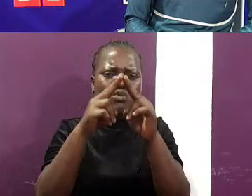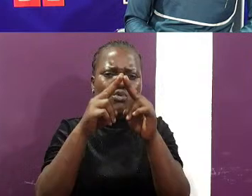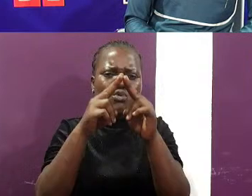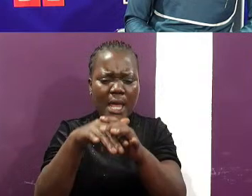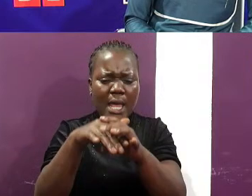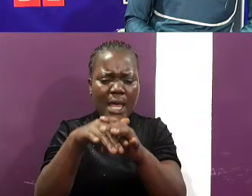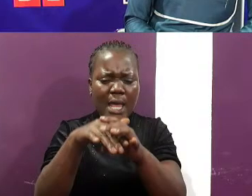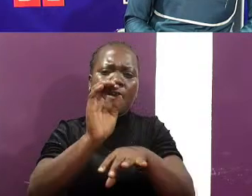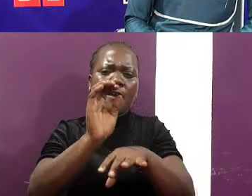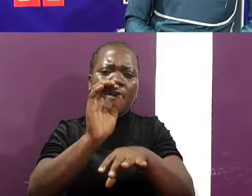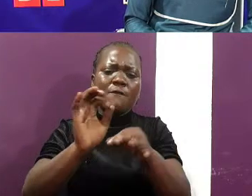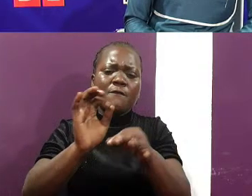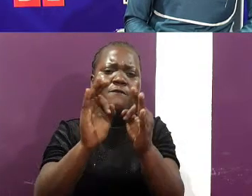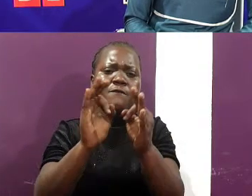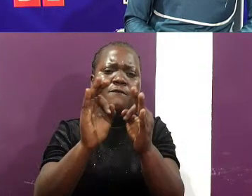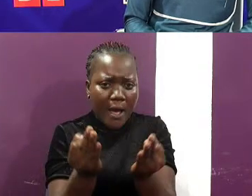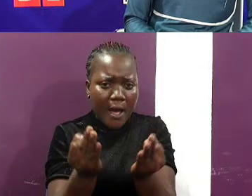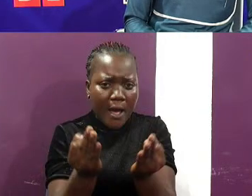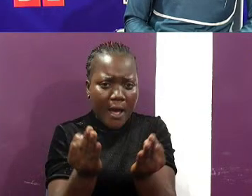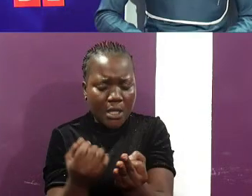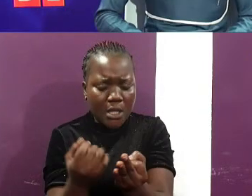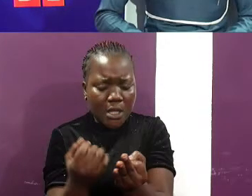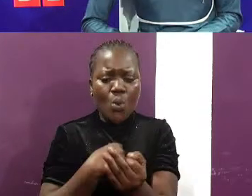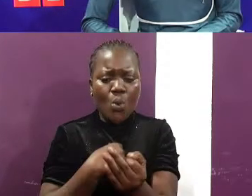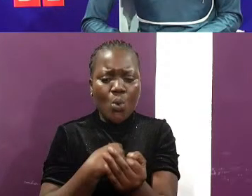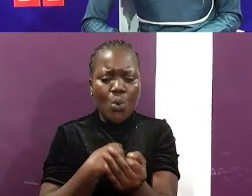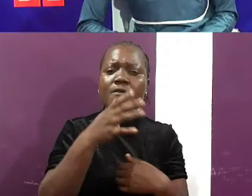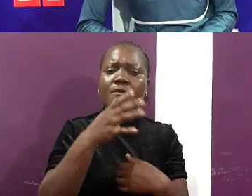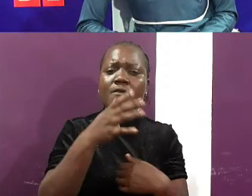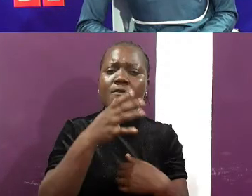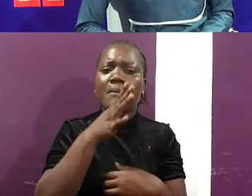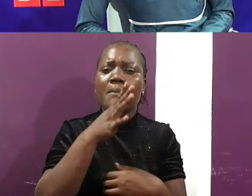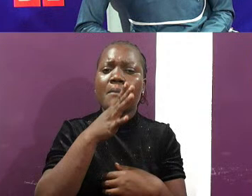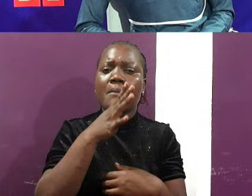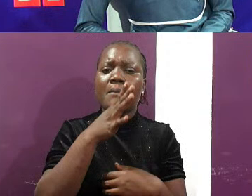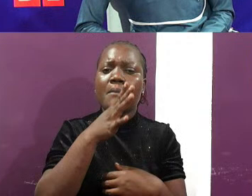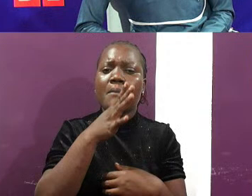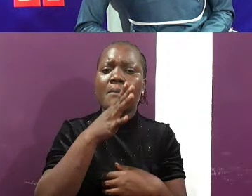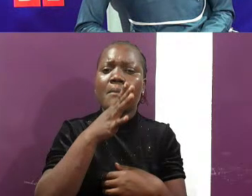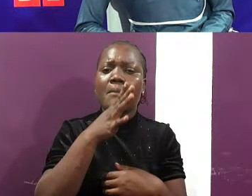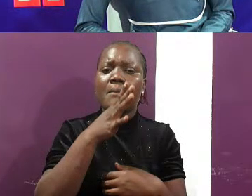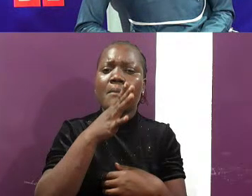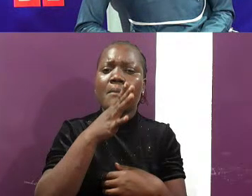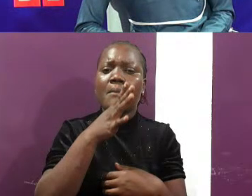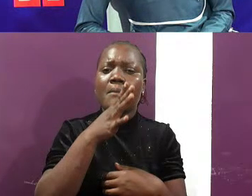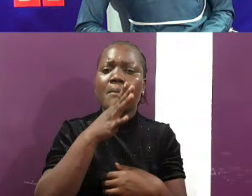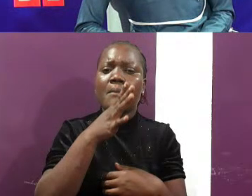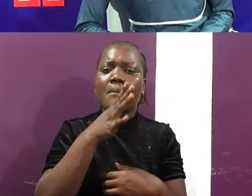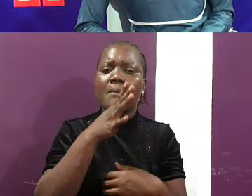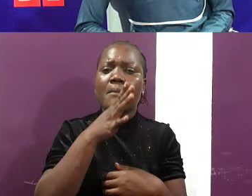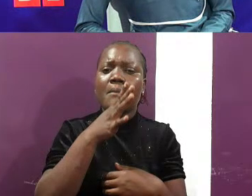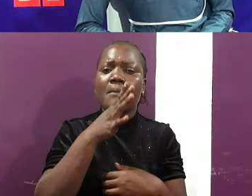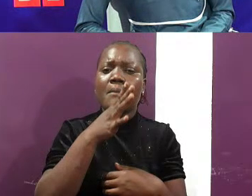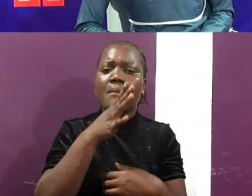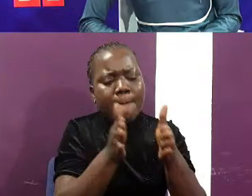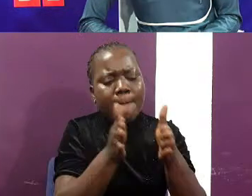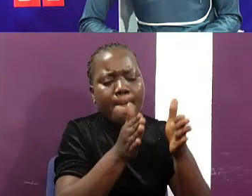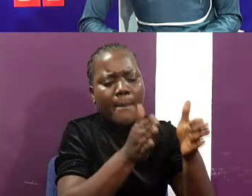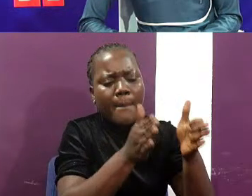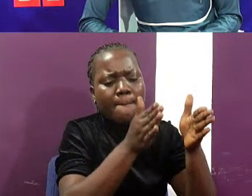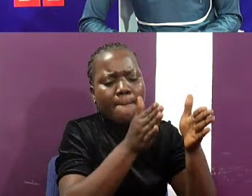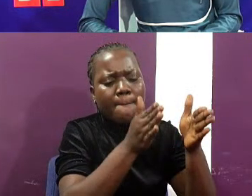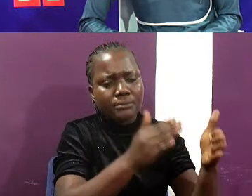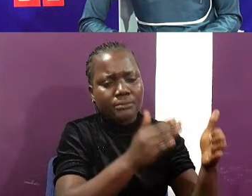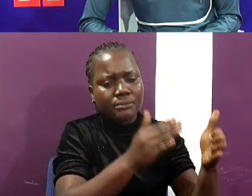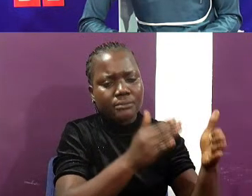three, ye wo enna, ye wo mafra, ye won she say ye, said ye, a city for pepe. In his hini mu, ye won hini,